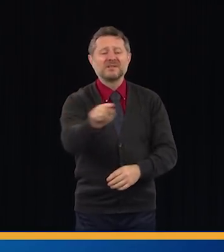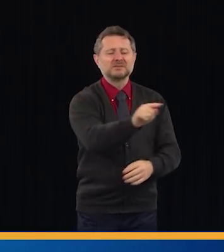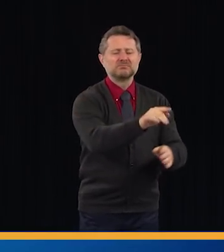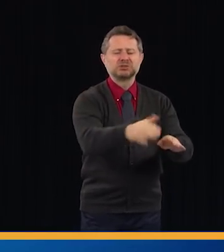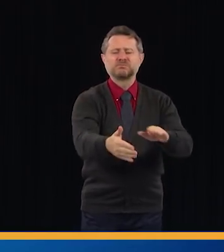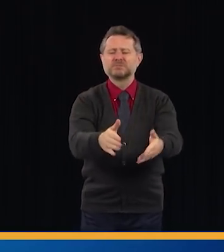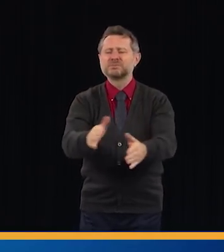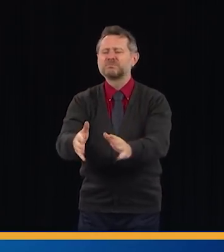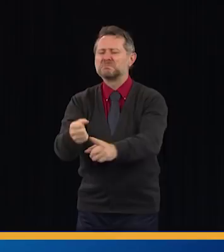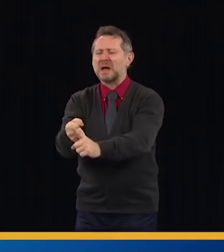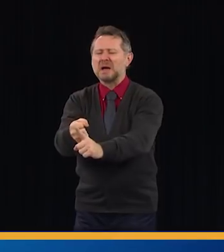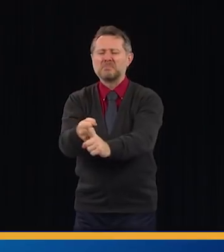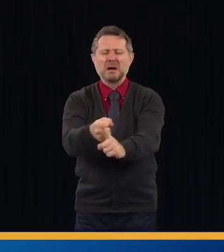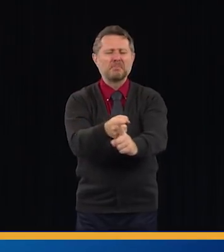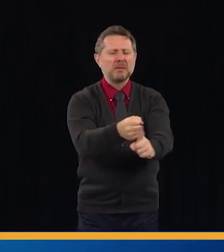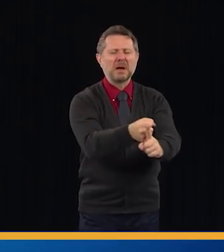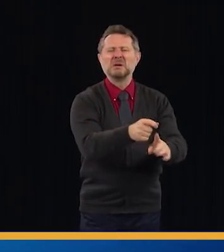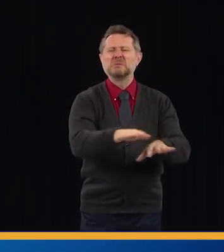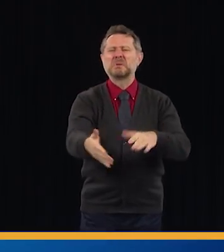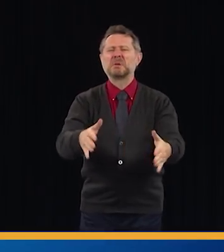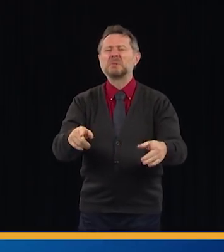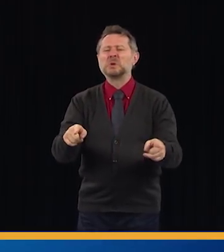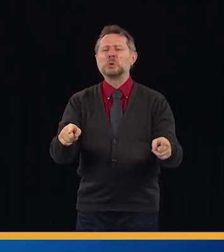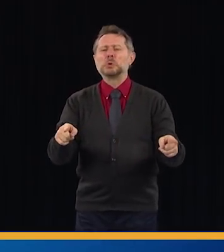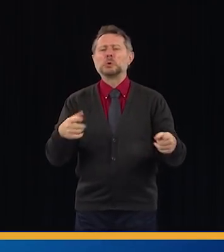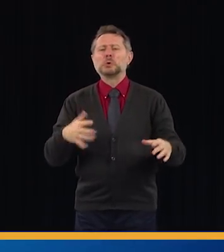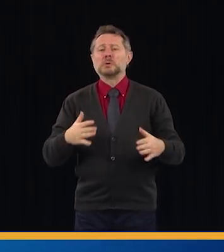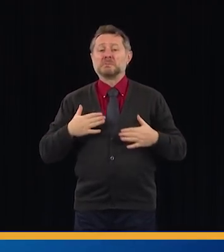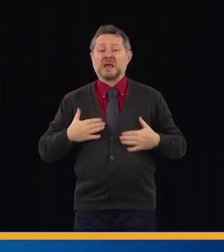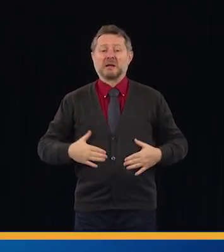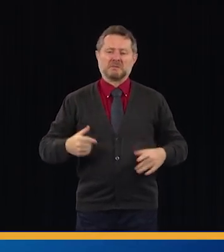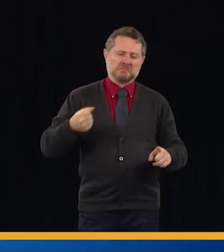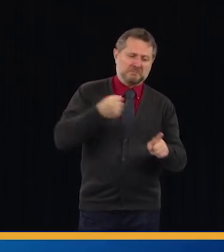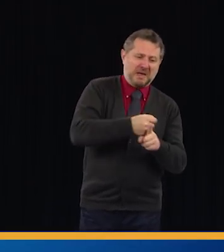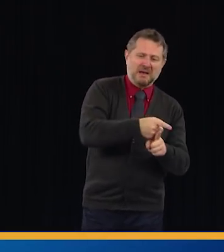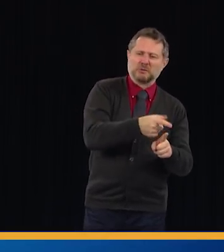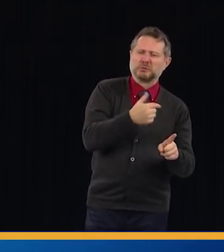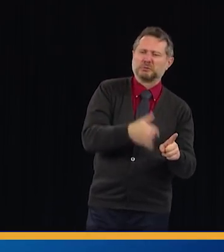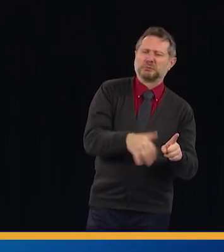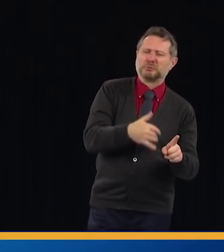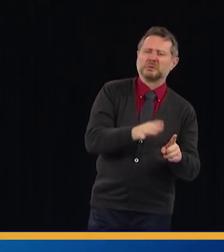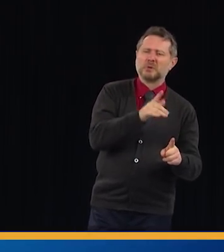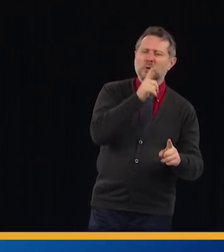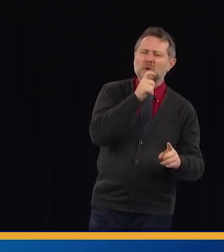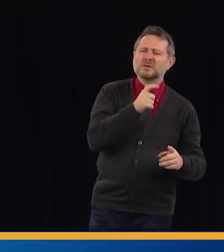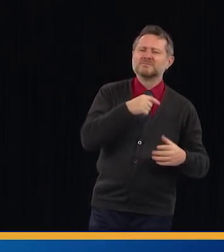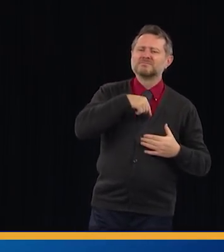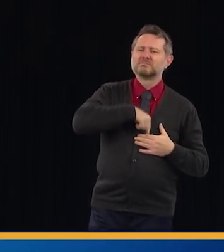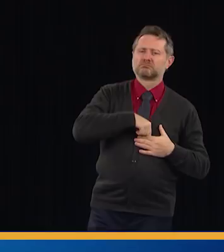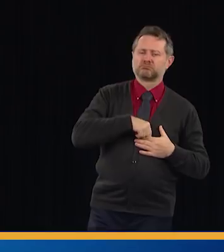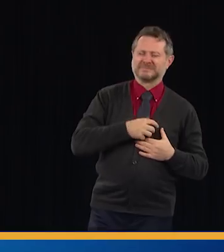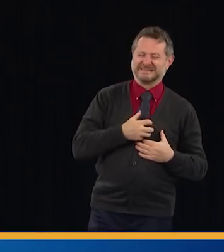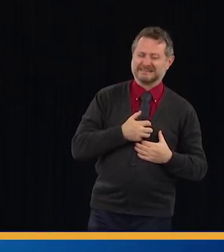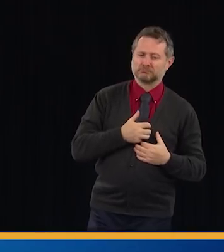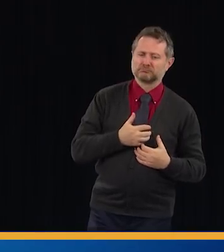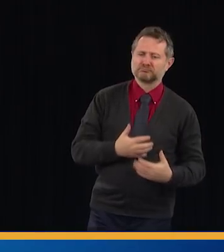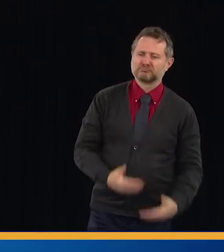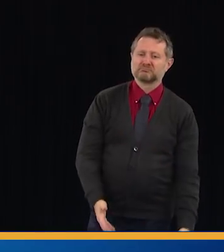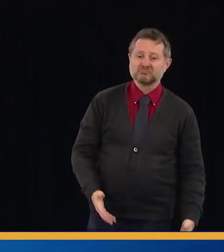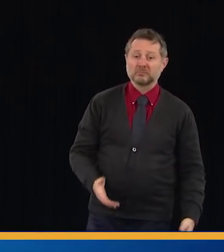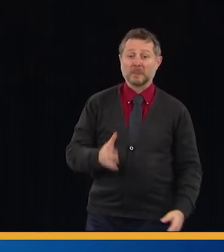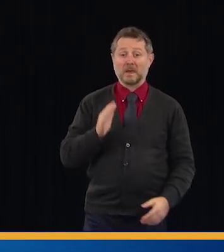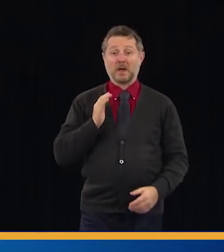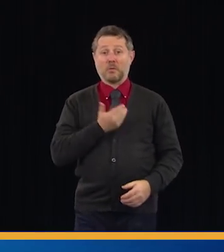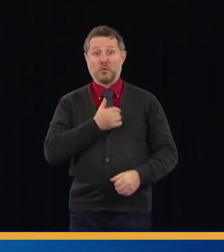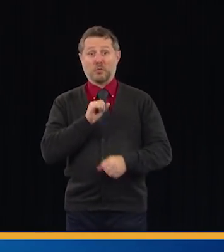attacked the vulnerable and attacked the weak. And it's our job as a society to